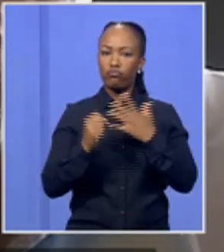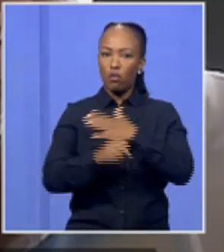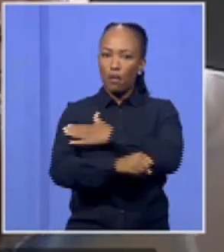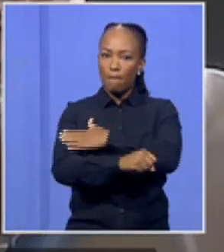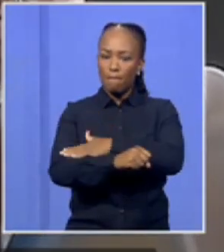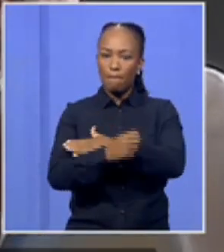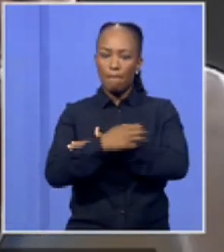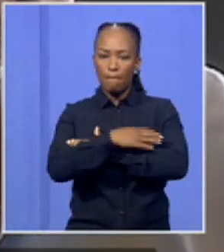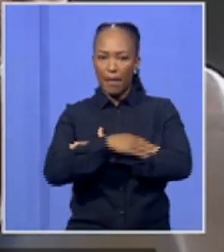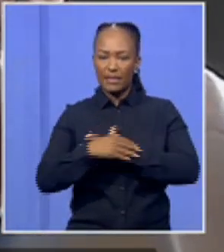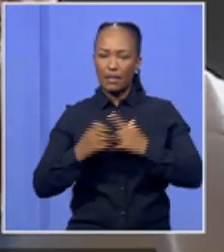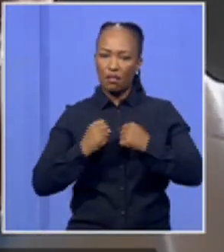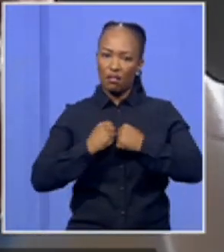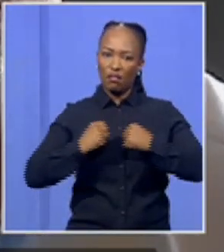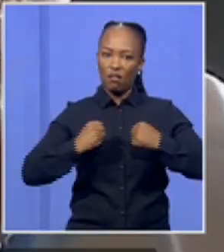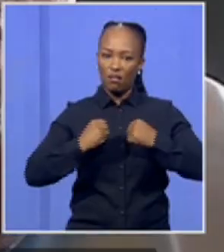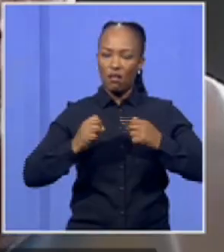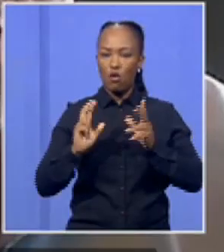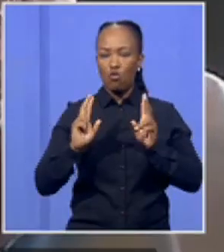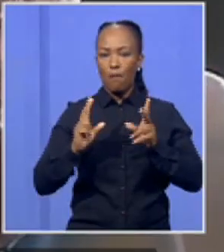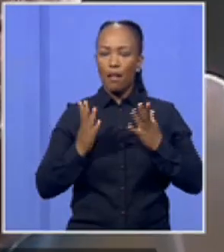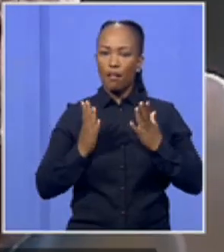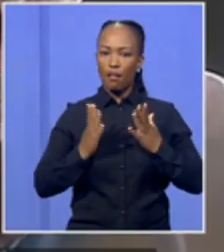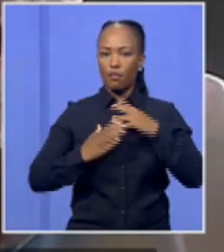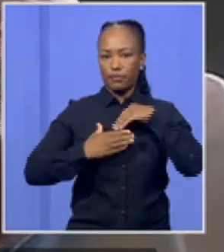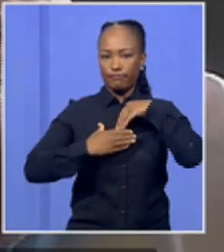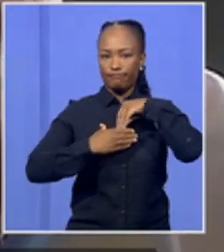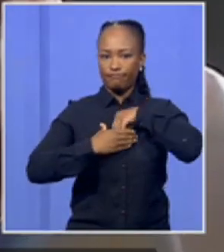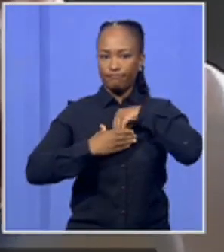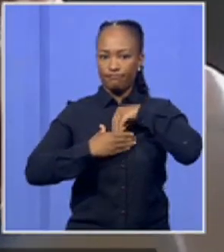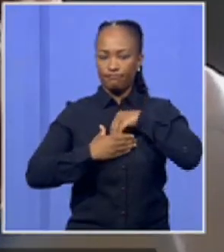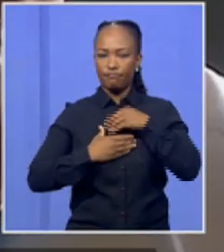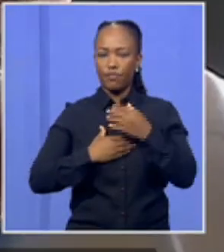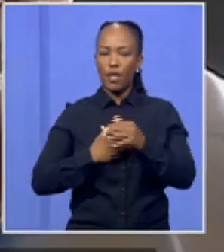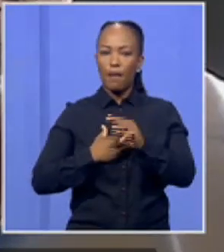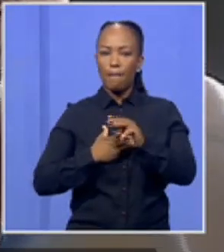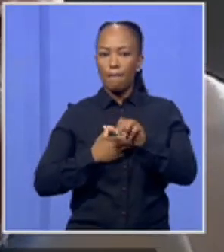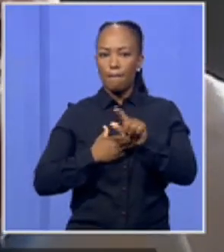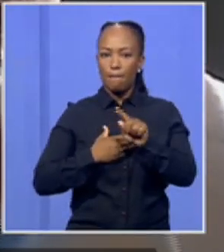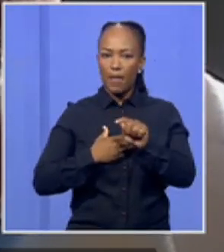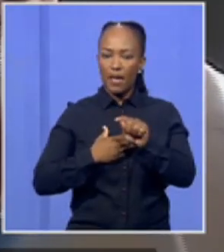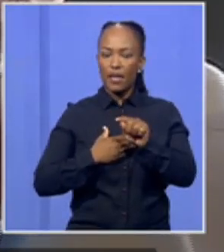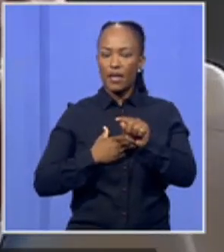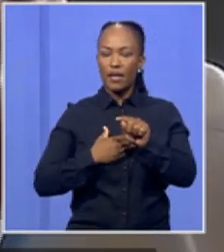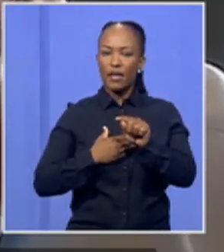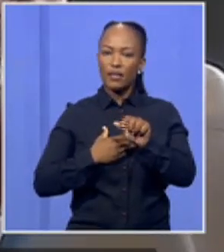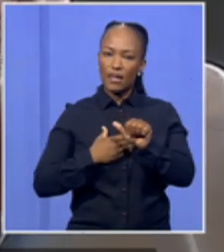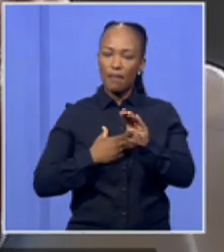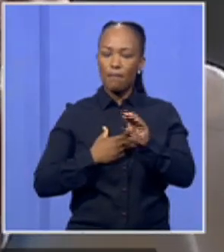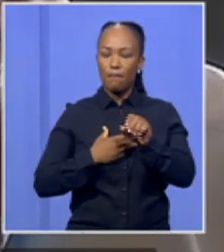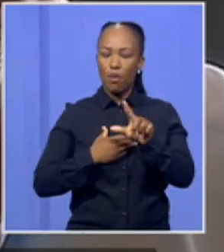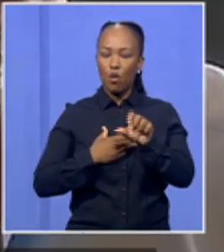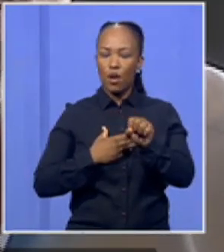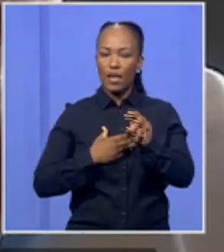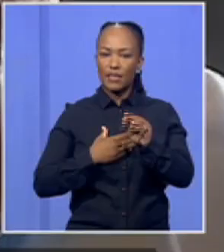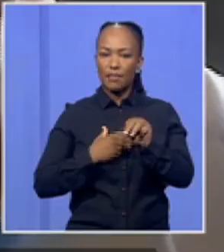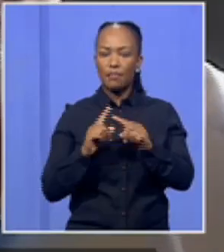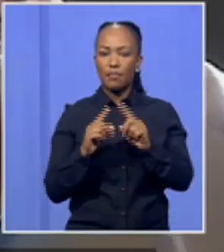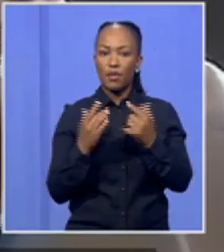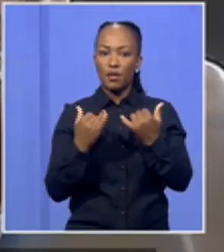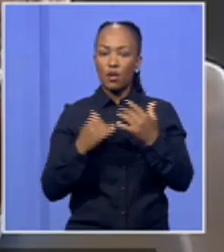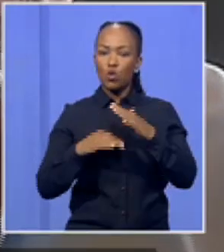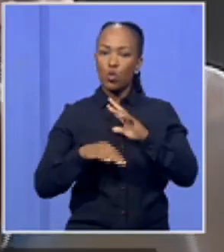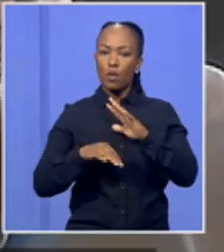energy yielding metabolism. So training at high level increases your needs, and that's why you can